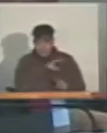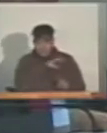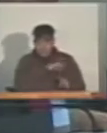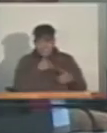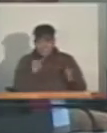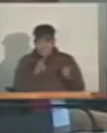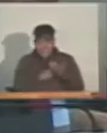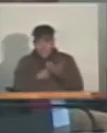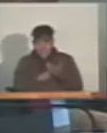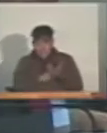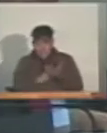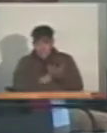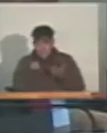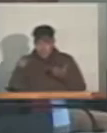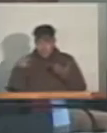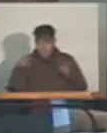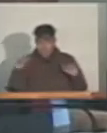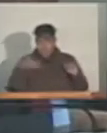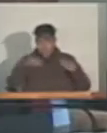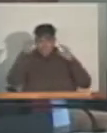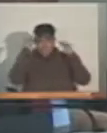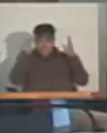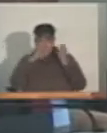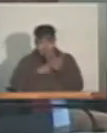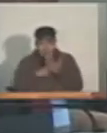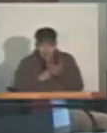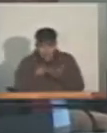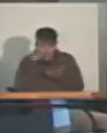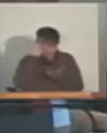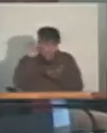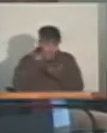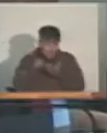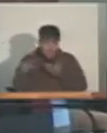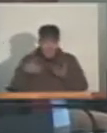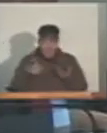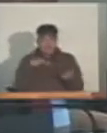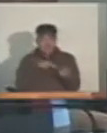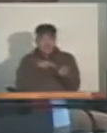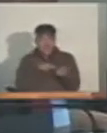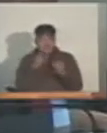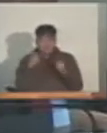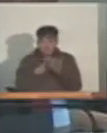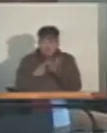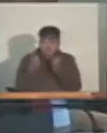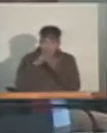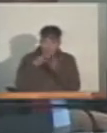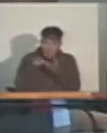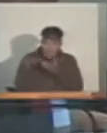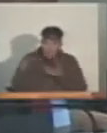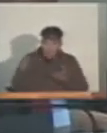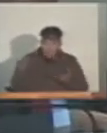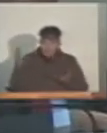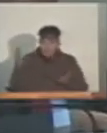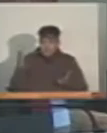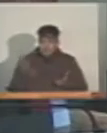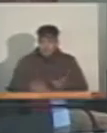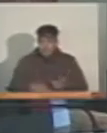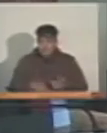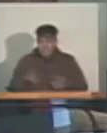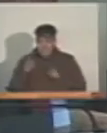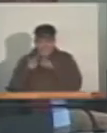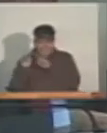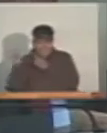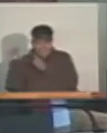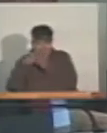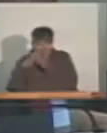negotiating. You have teachers still negotiating. You have nurses still negotiating. Doctors still negotiating.